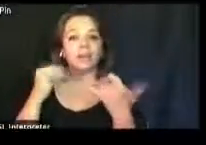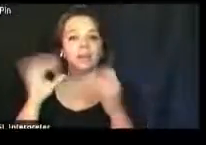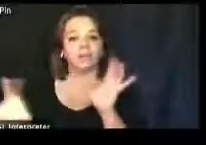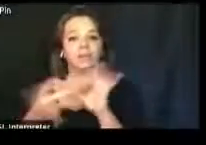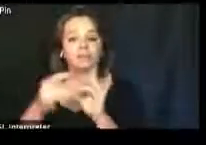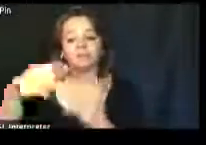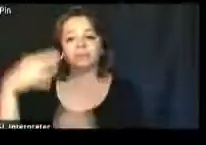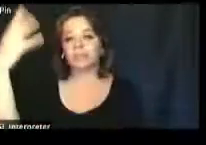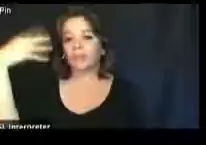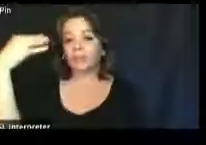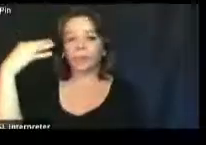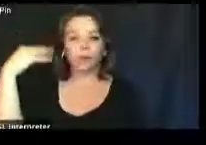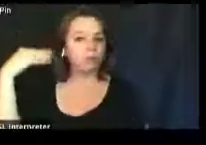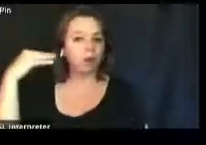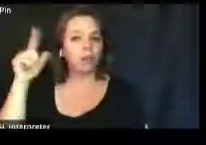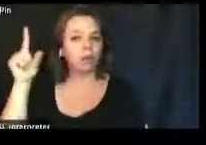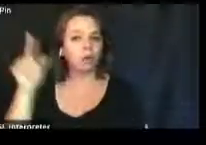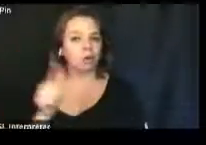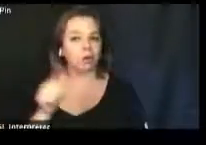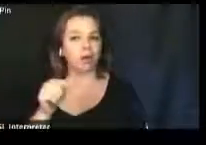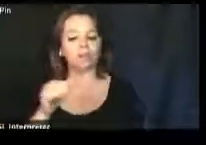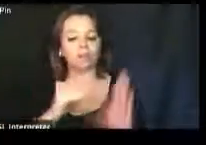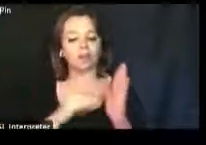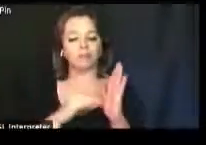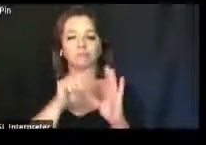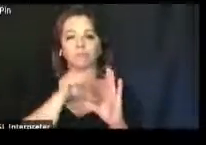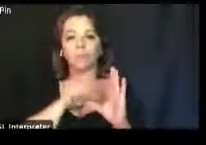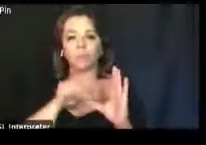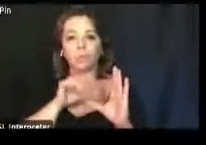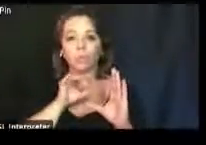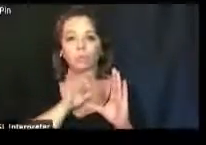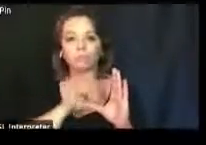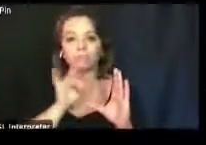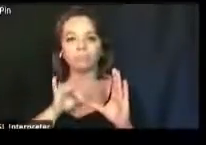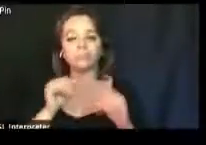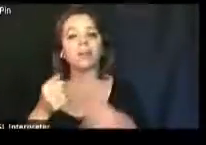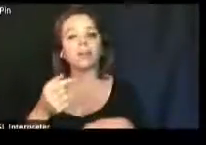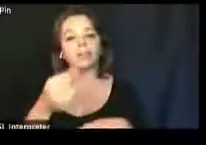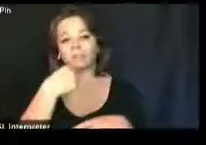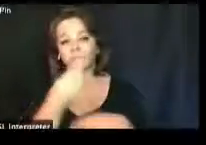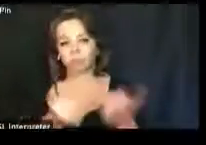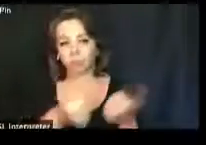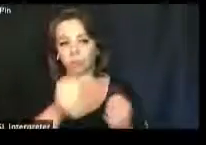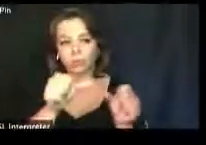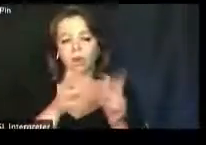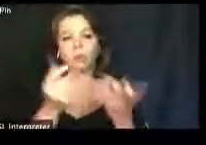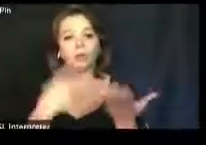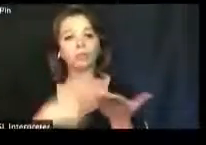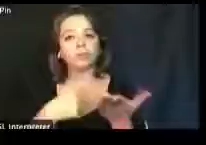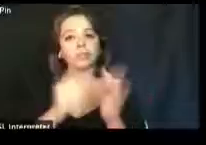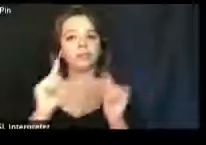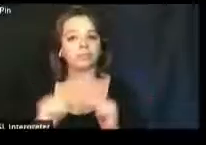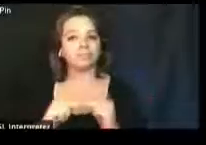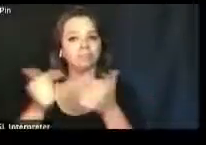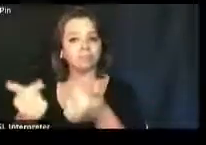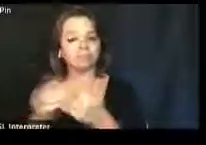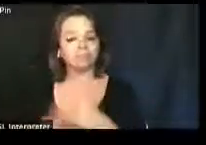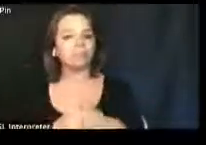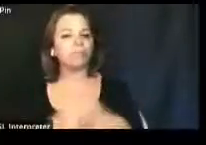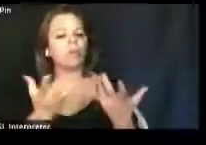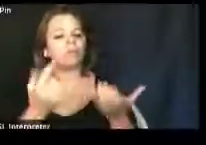of your screen. If you'll please let the mapper know what area you would like to discuss today, the floor is yours. I'd like to discuss Long